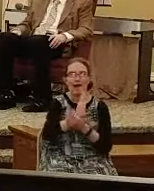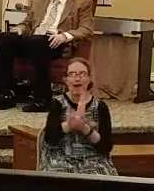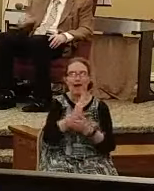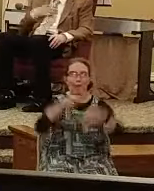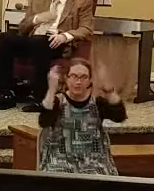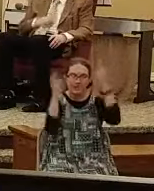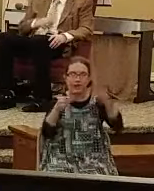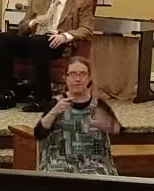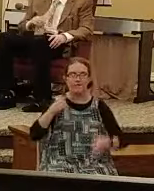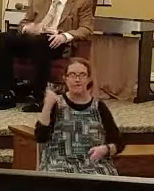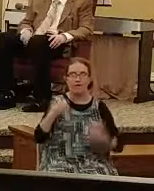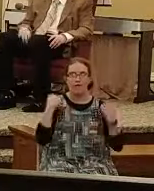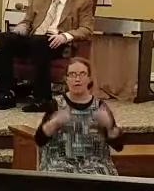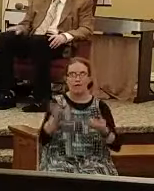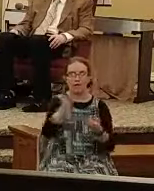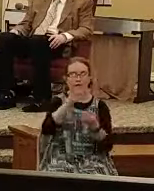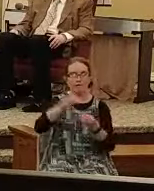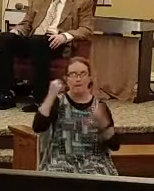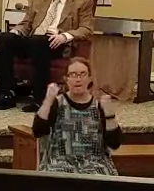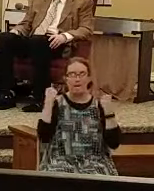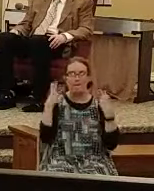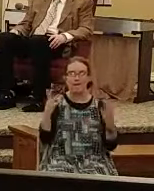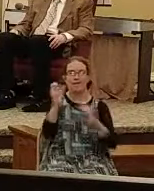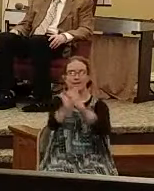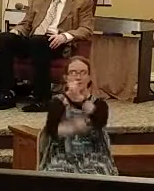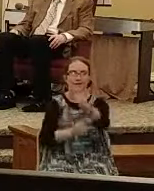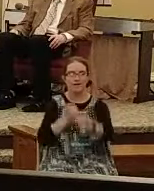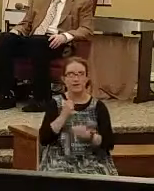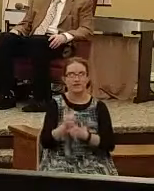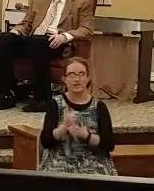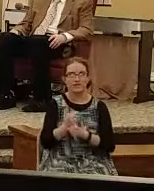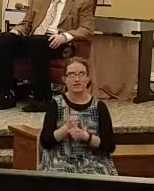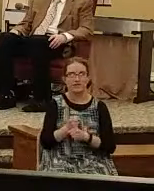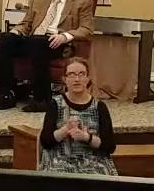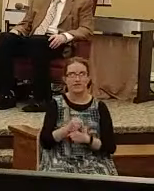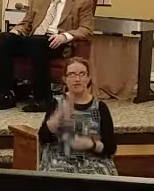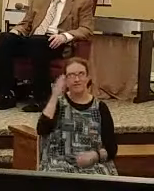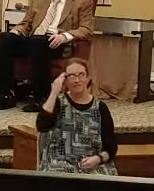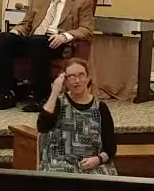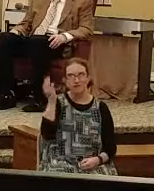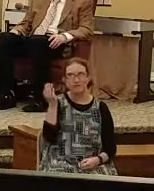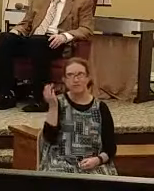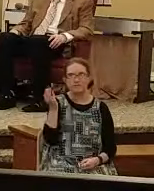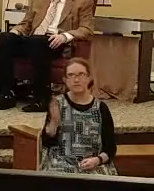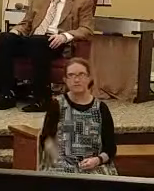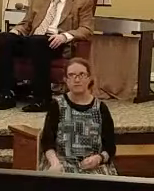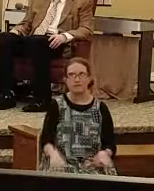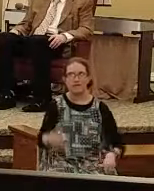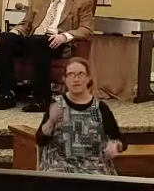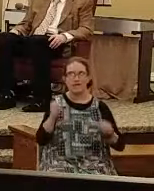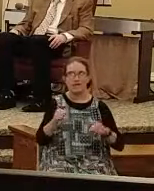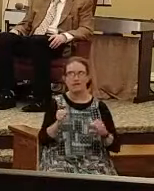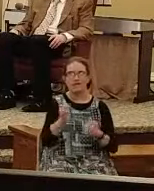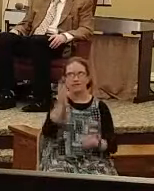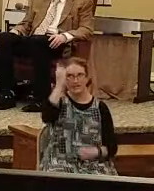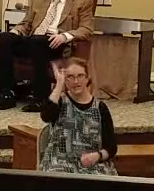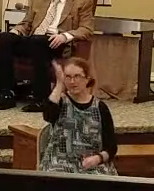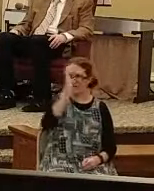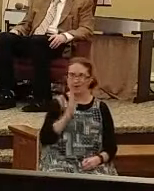happen to someone who's had the Holy Ghost for many years? You know? Can you make sense out of God?